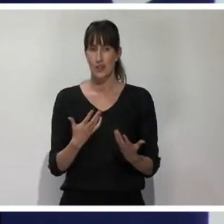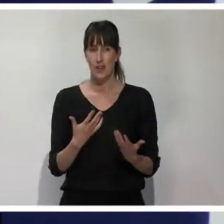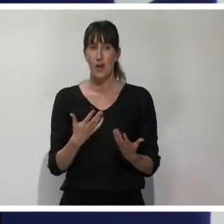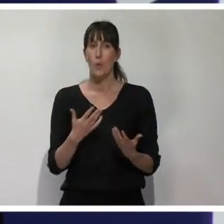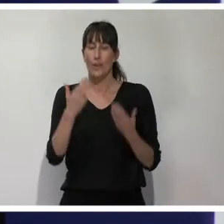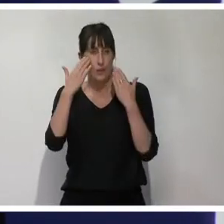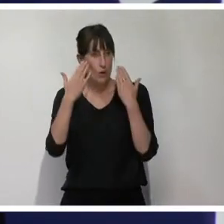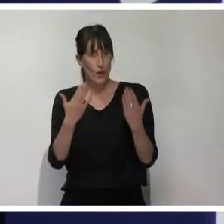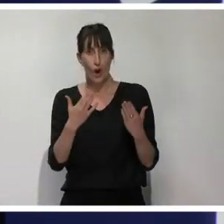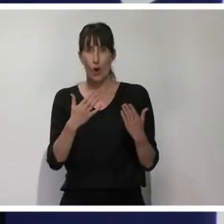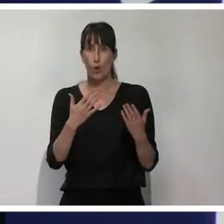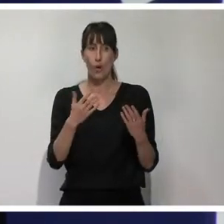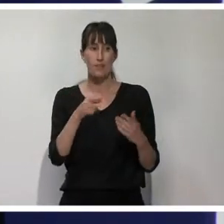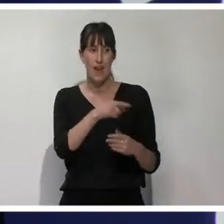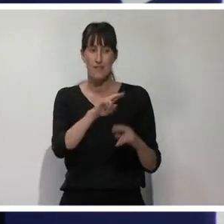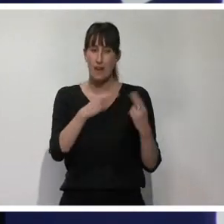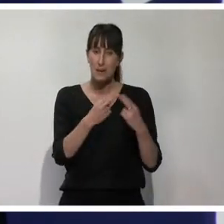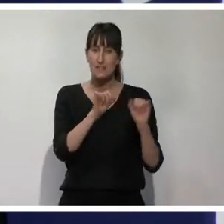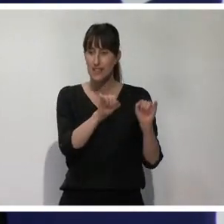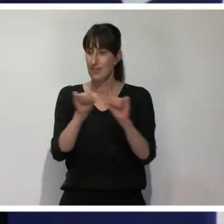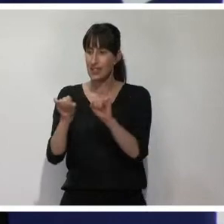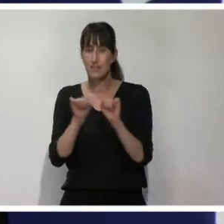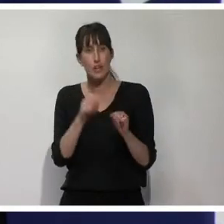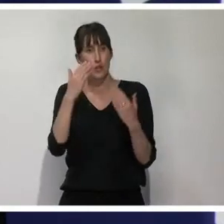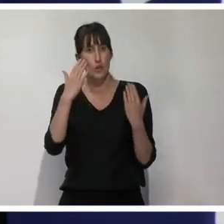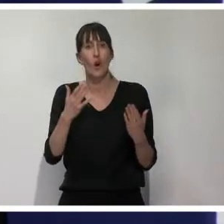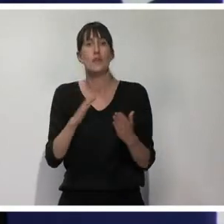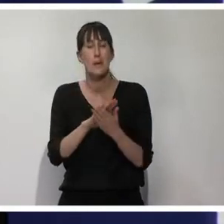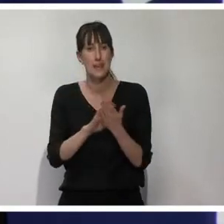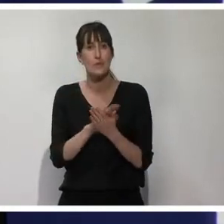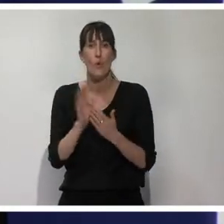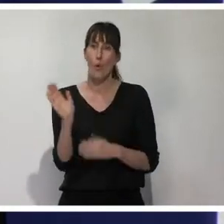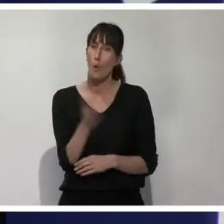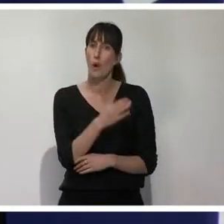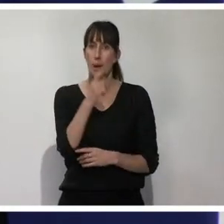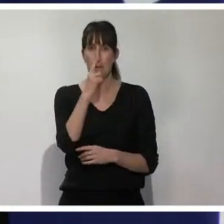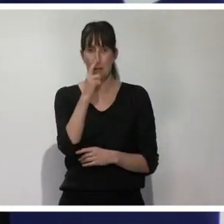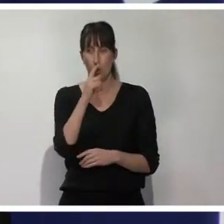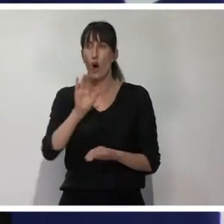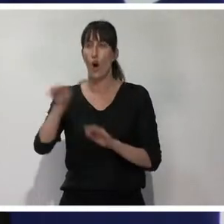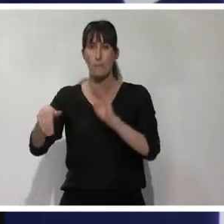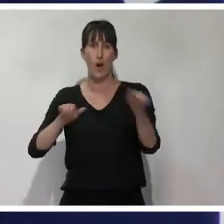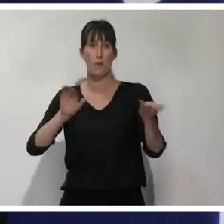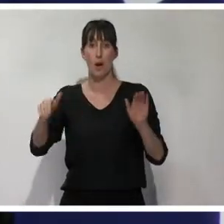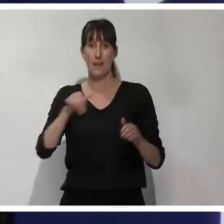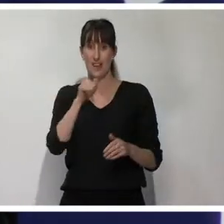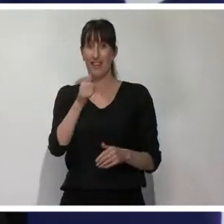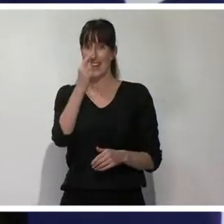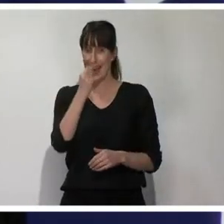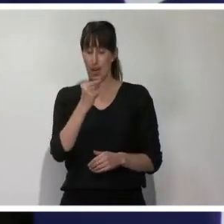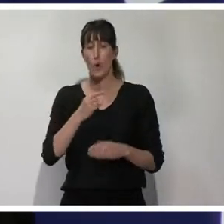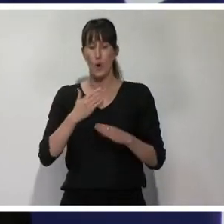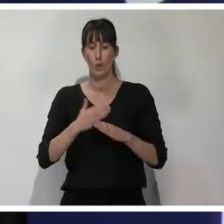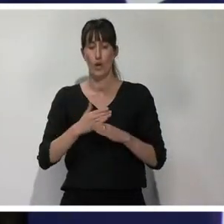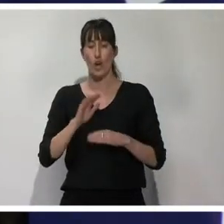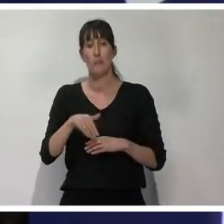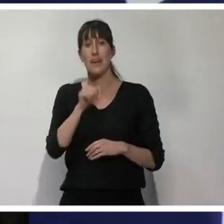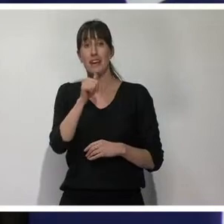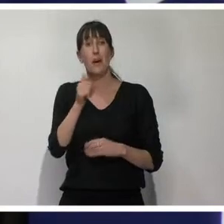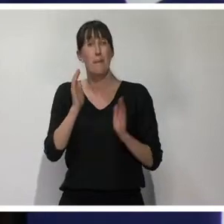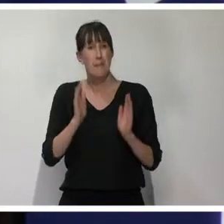meantime, we are asking people who can to work from home, and when they go out to wear masks. So those